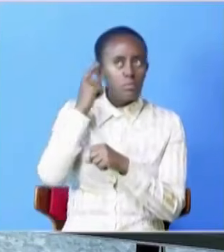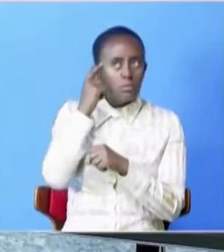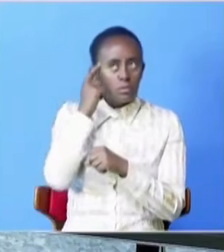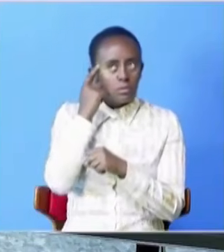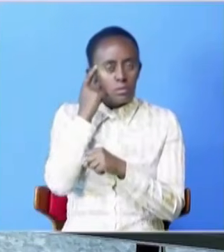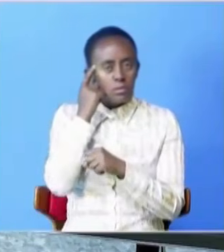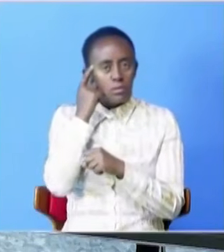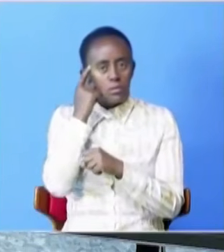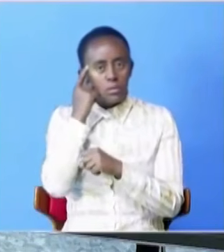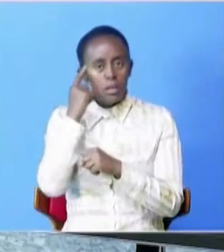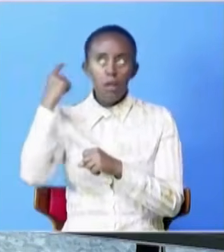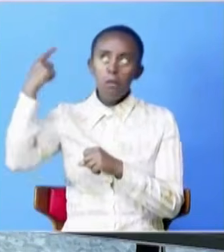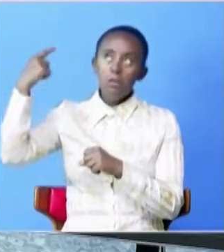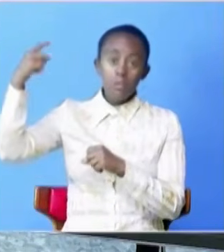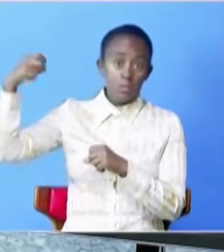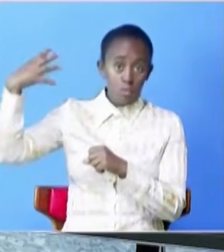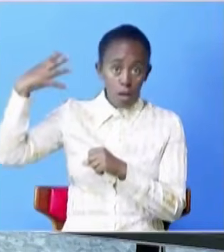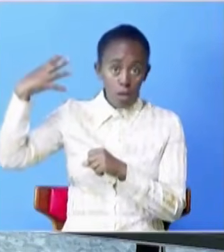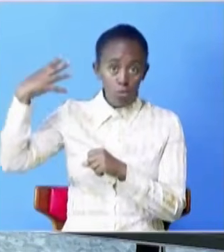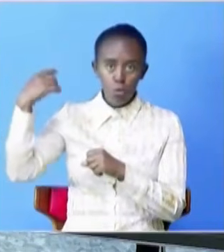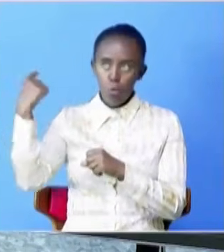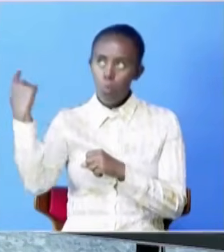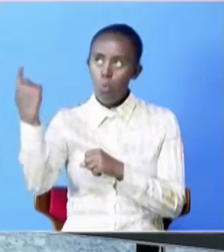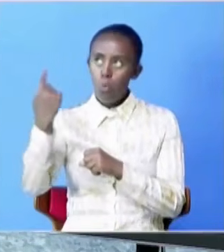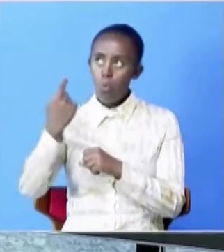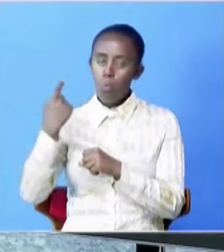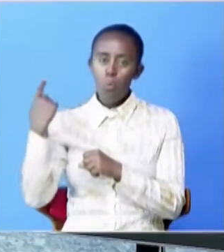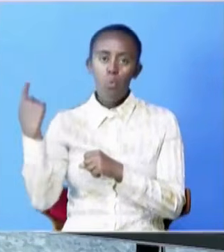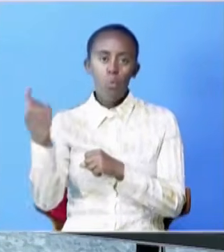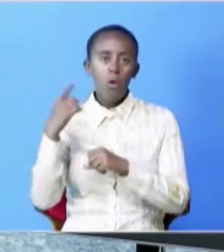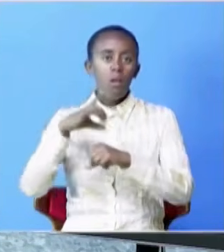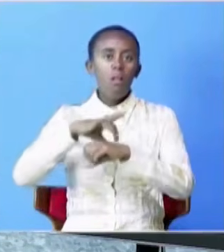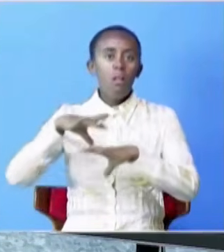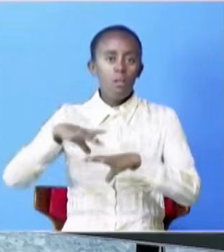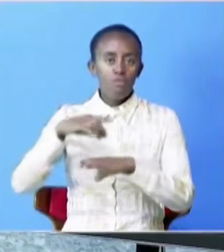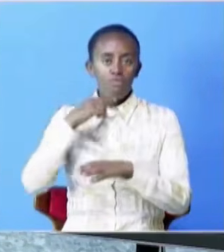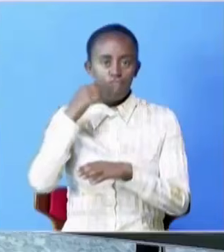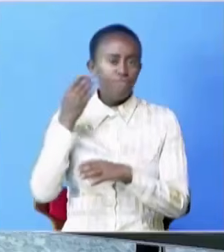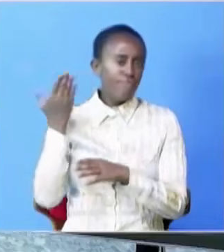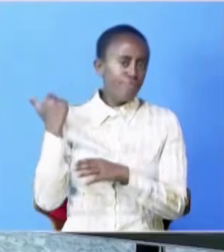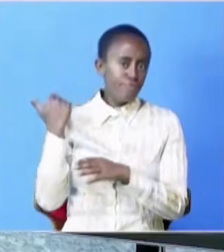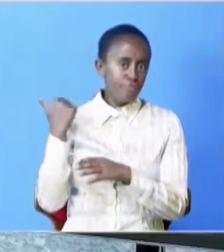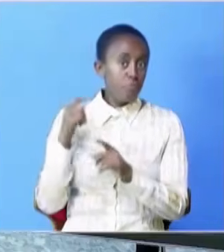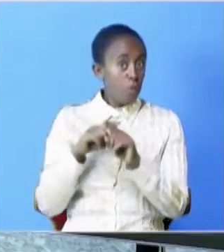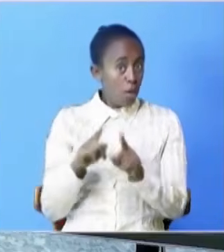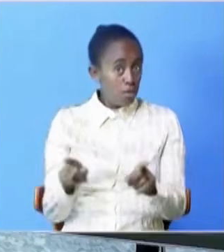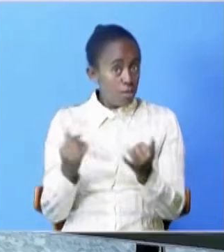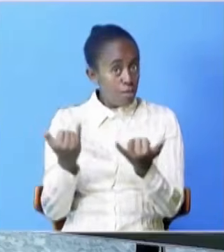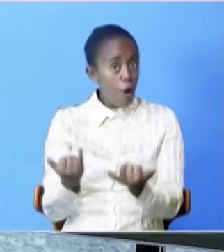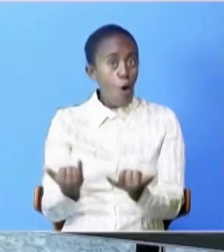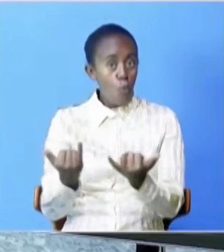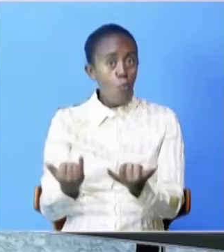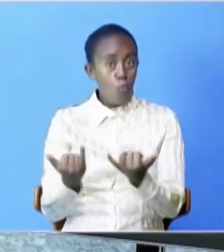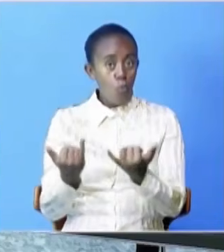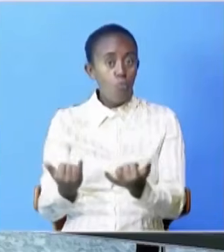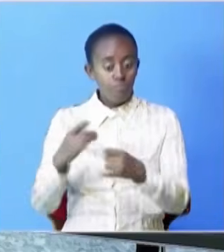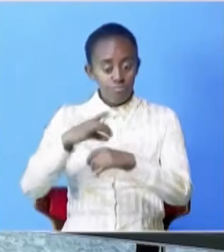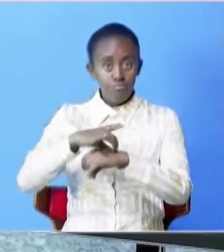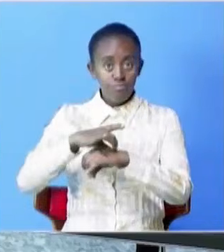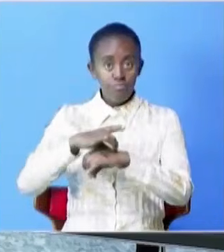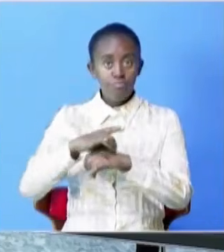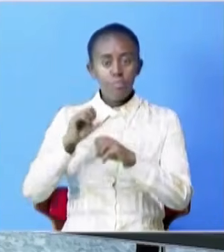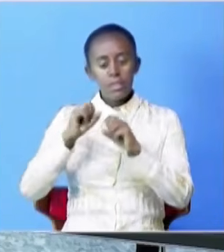it was the sun that used to rotate around the earth. But now, because